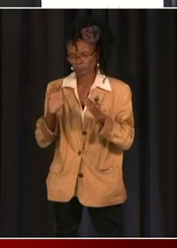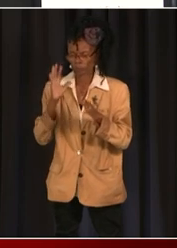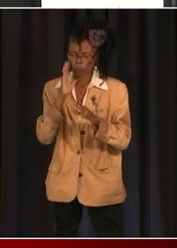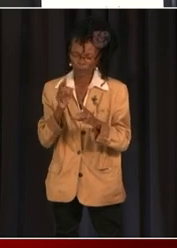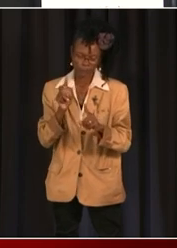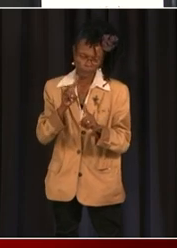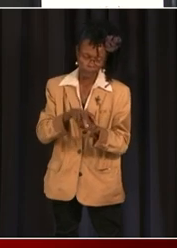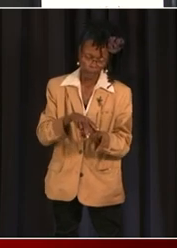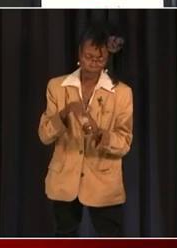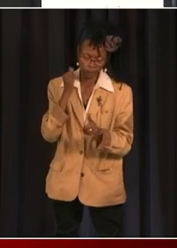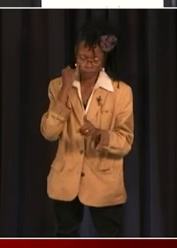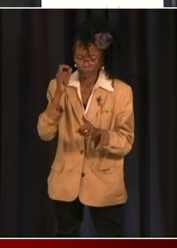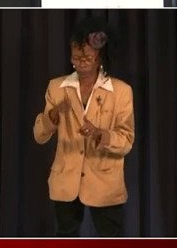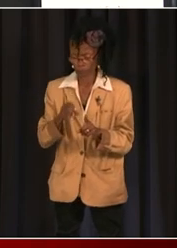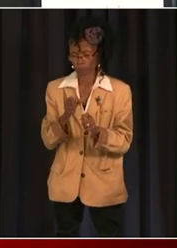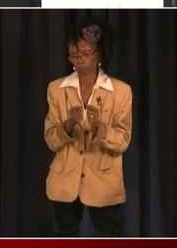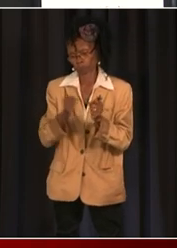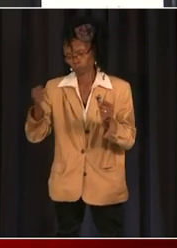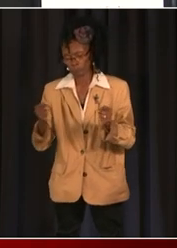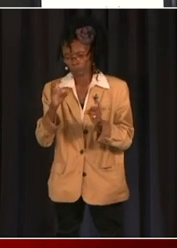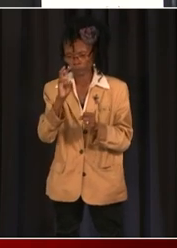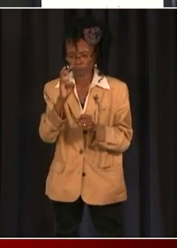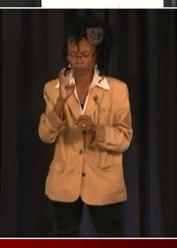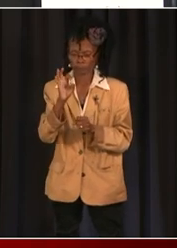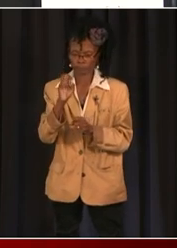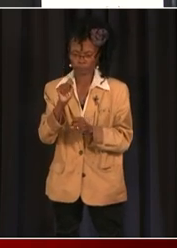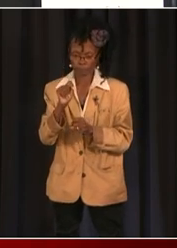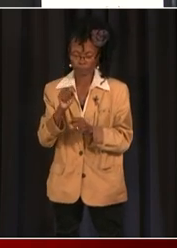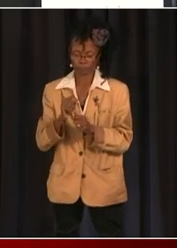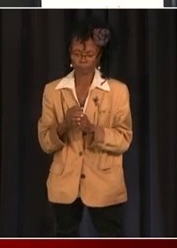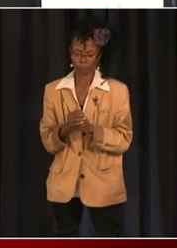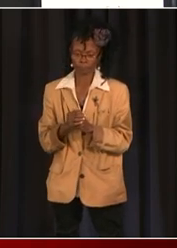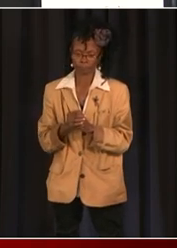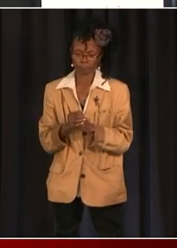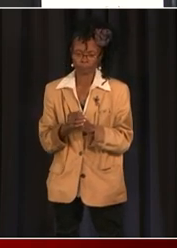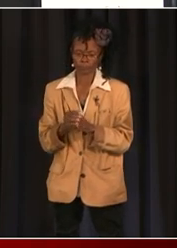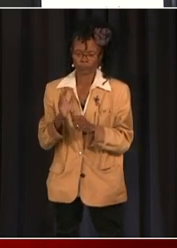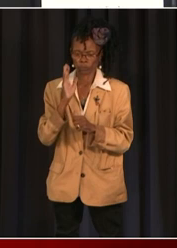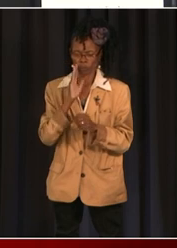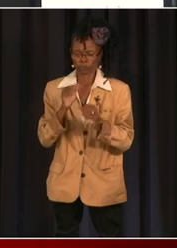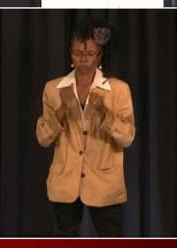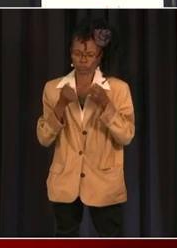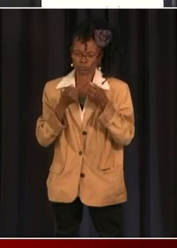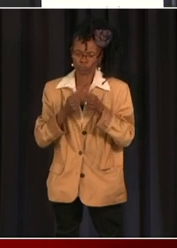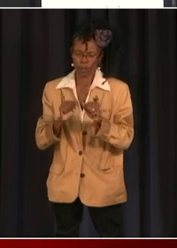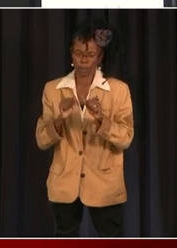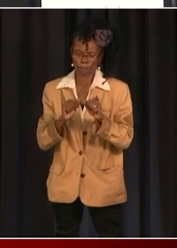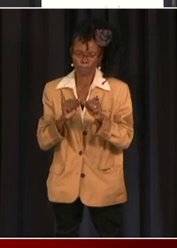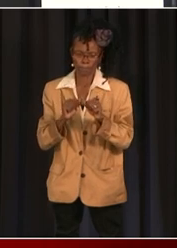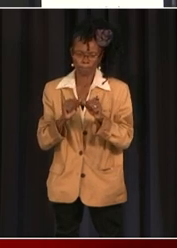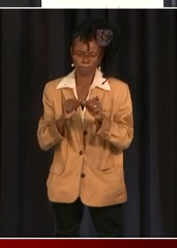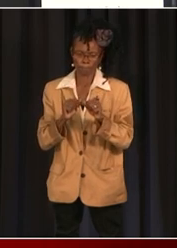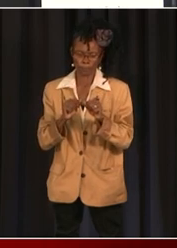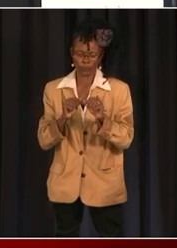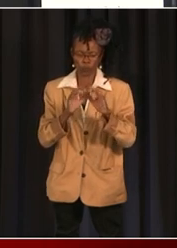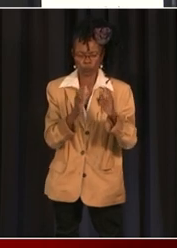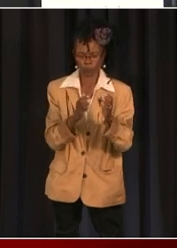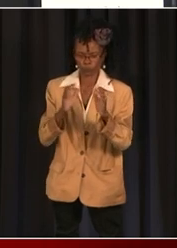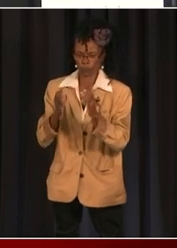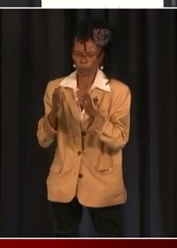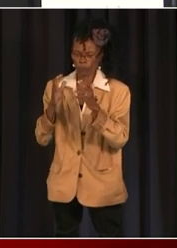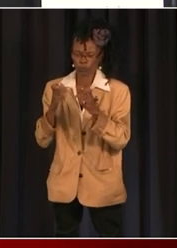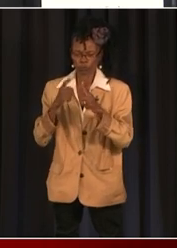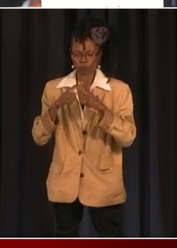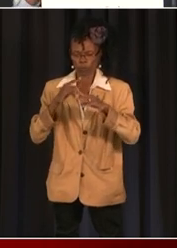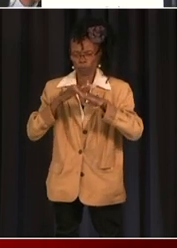that we mitigate any spread among students in various cohorts. And then we're also encouraging all of our schools to